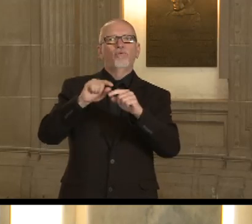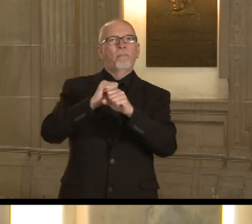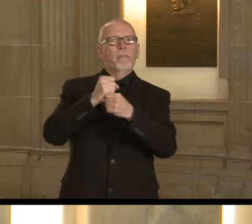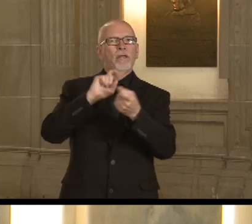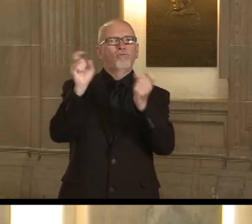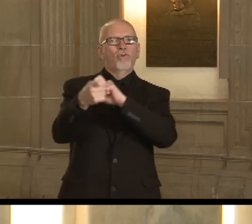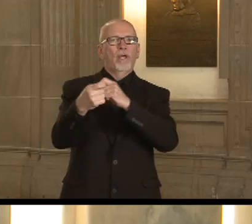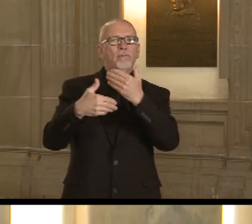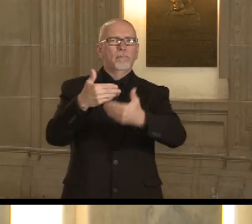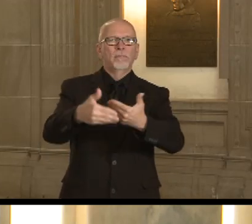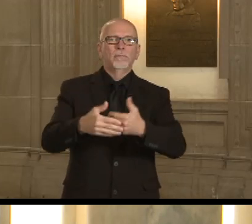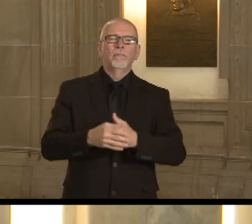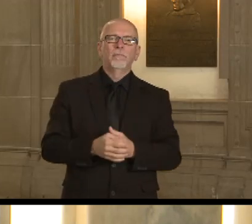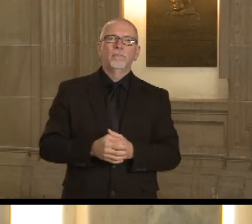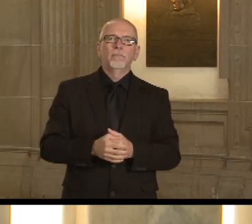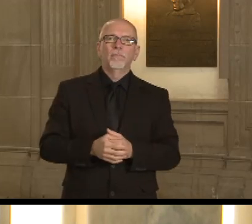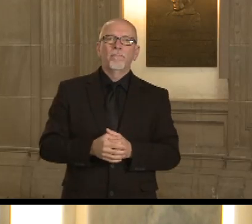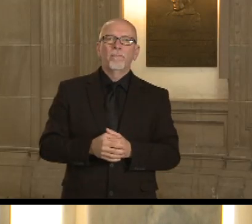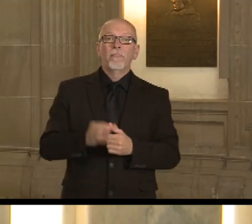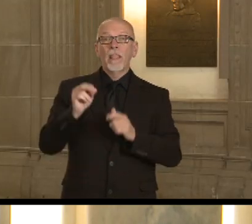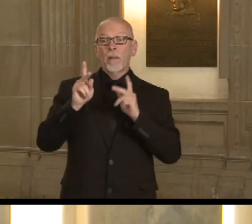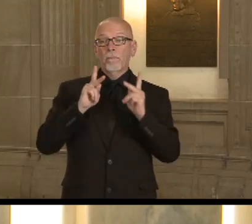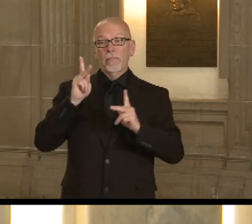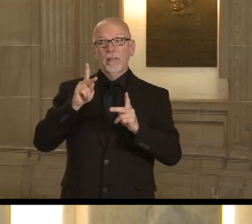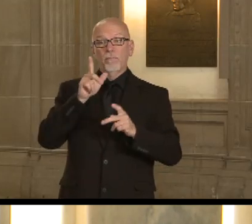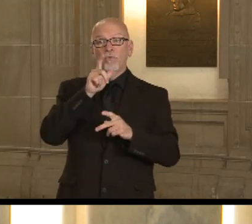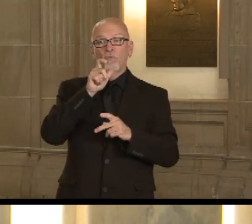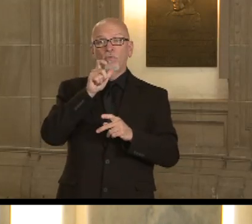progress. And folks who are